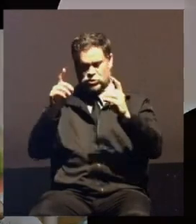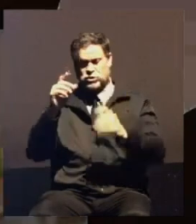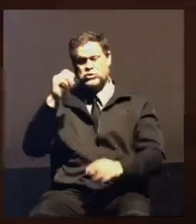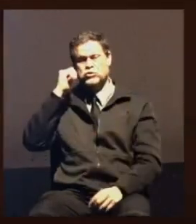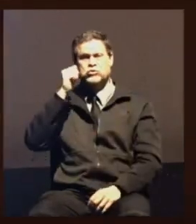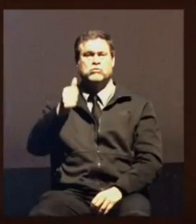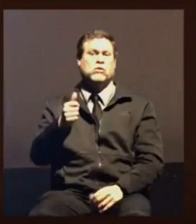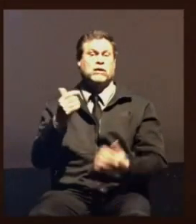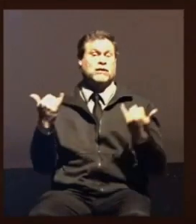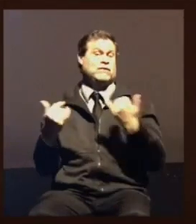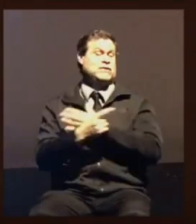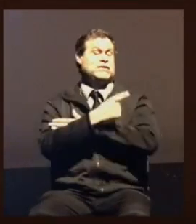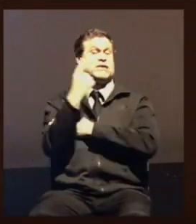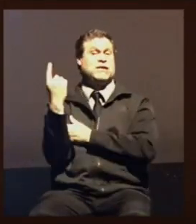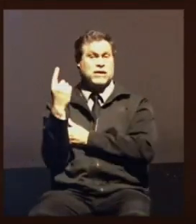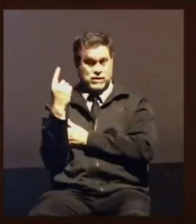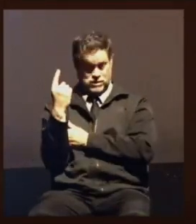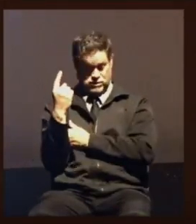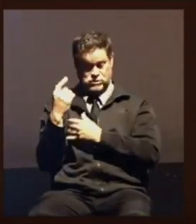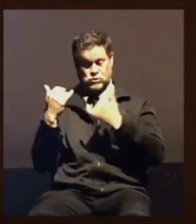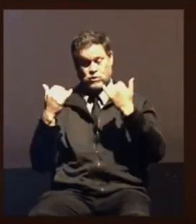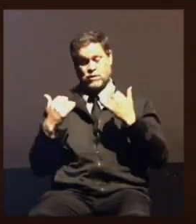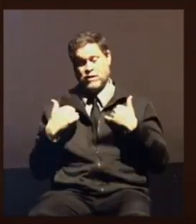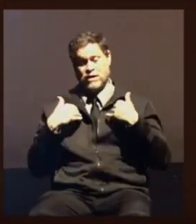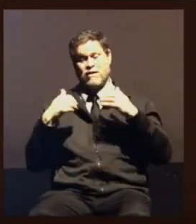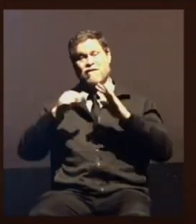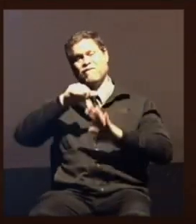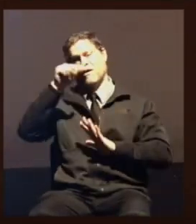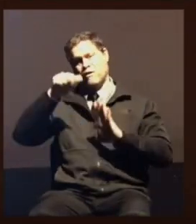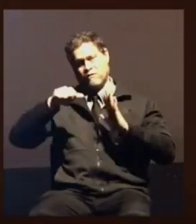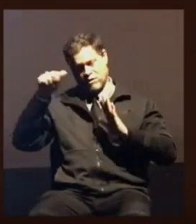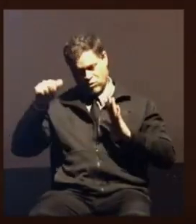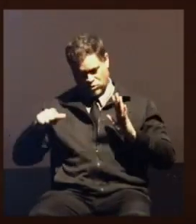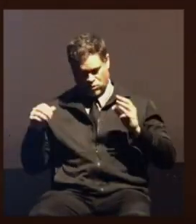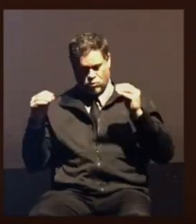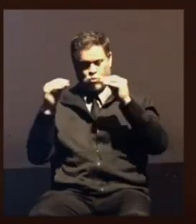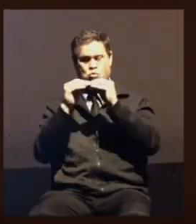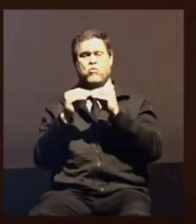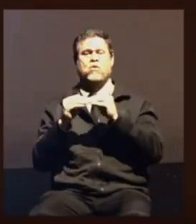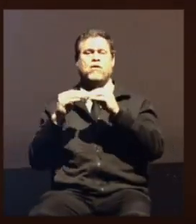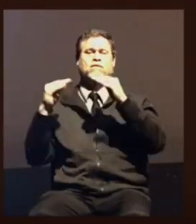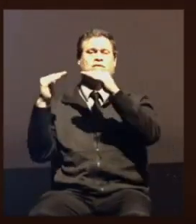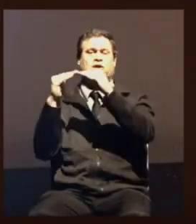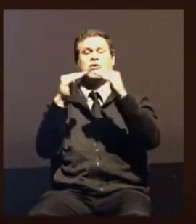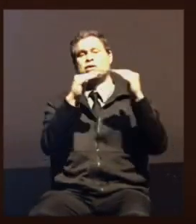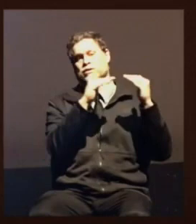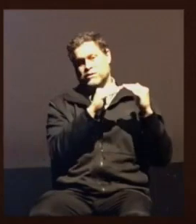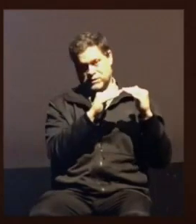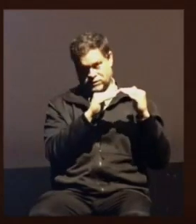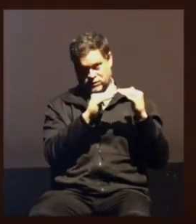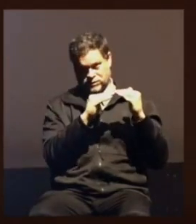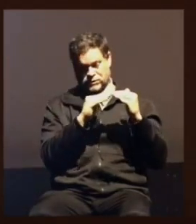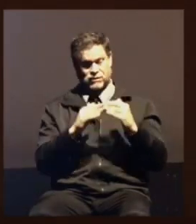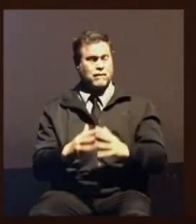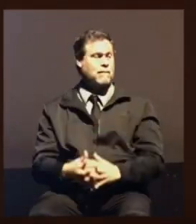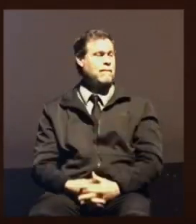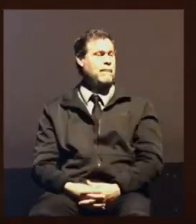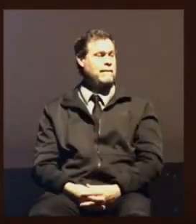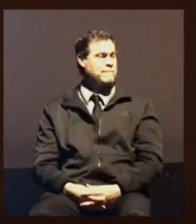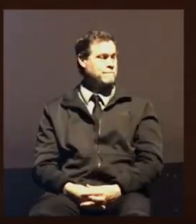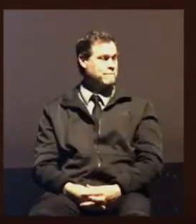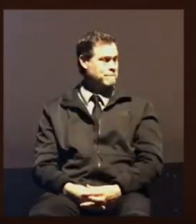tomorrow, or even today, so that we have more algorithmic fairness.